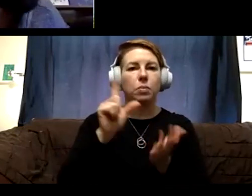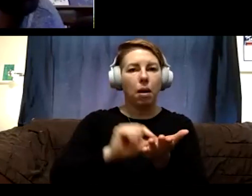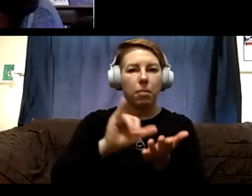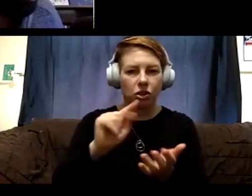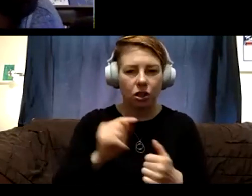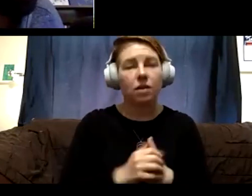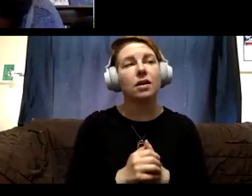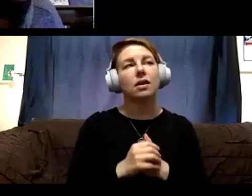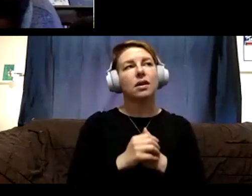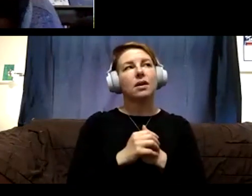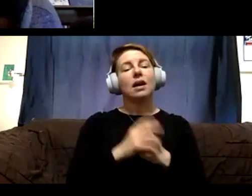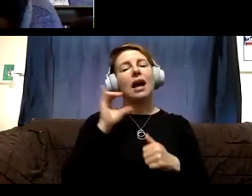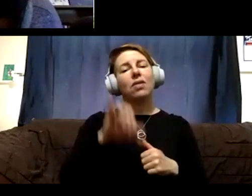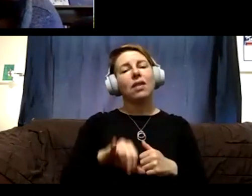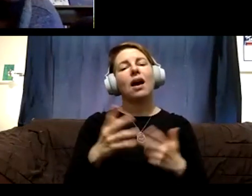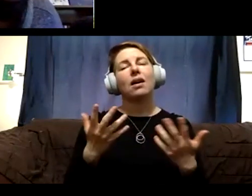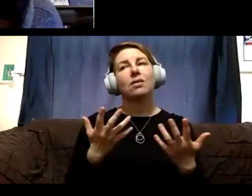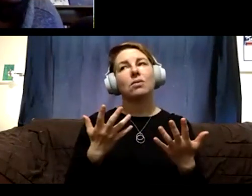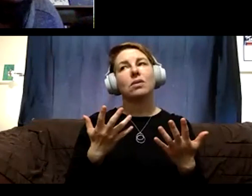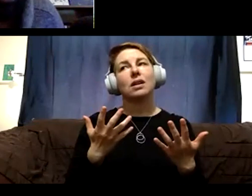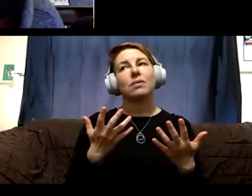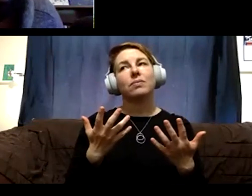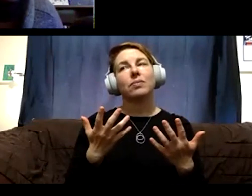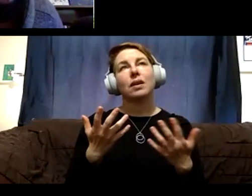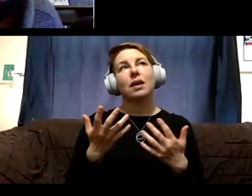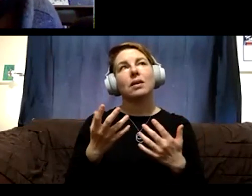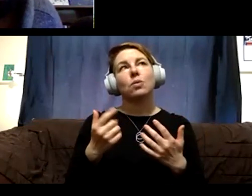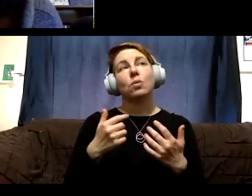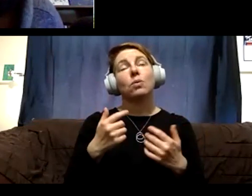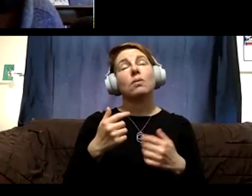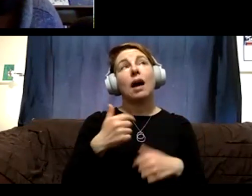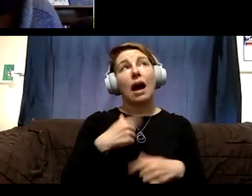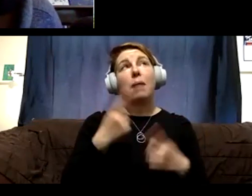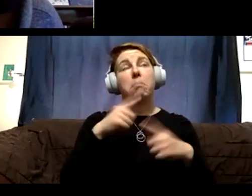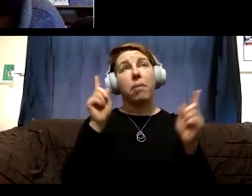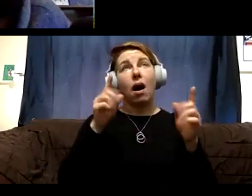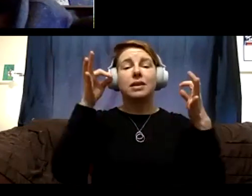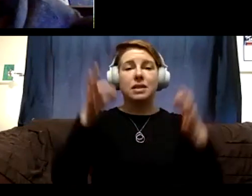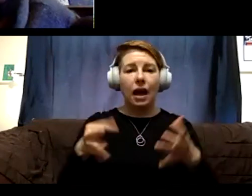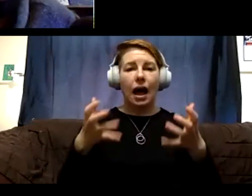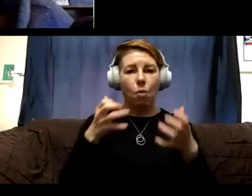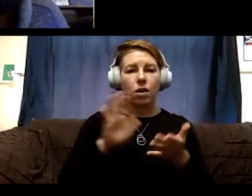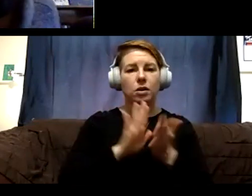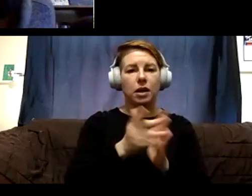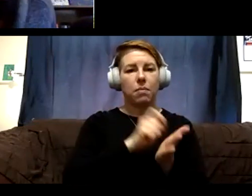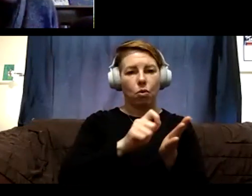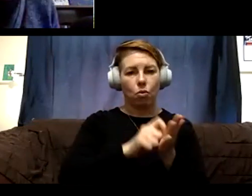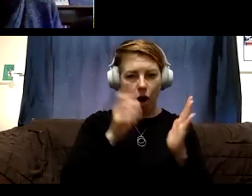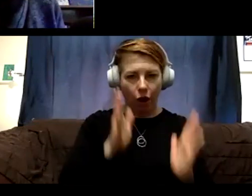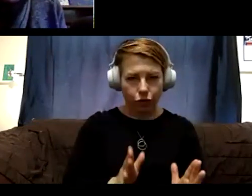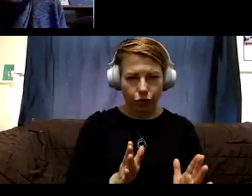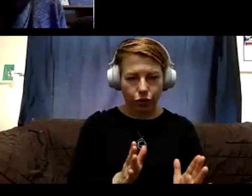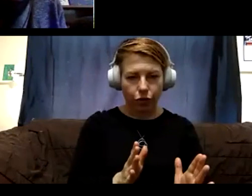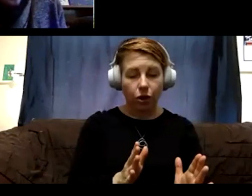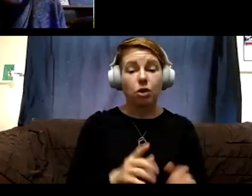that was the thing, was, like, it took me... From when I like decided I wanted to become a published writer to when my first book